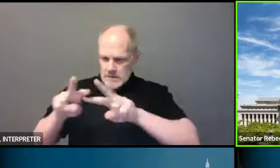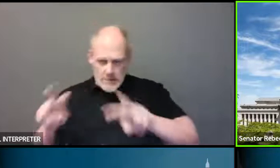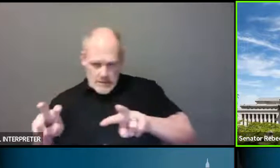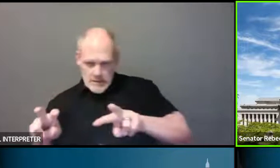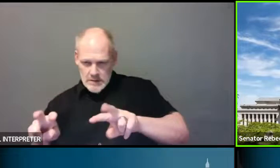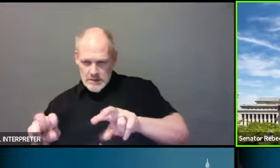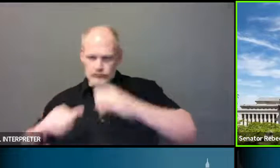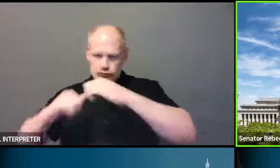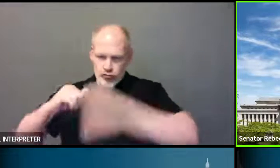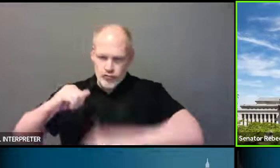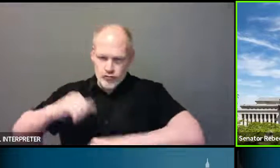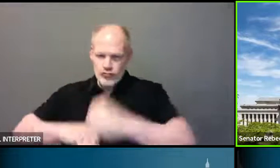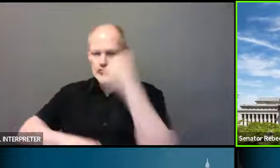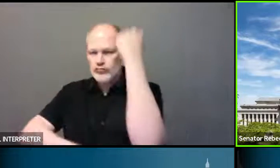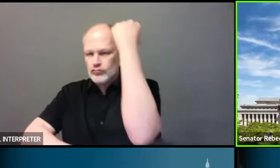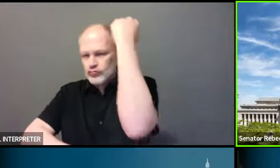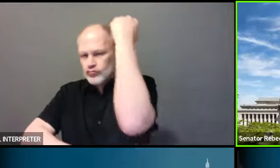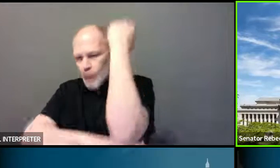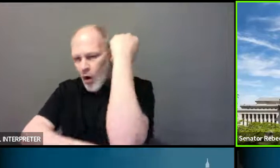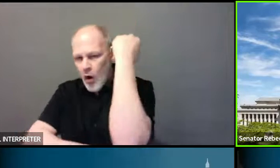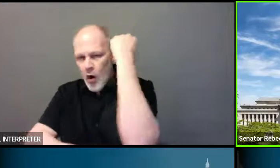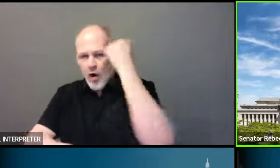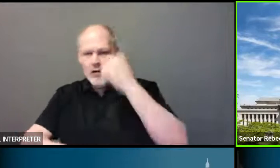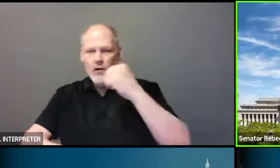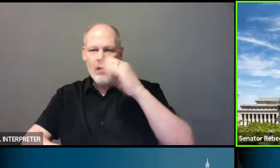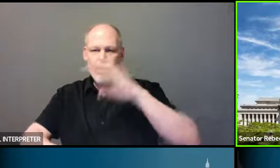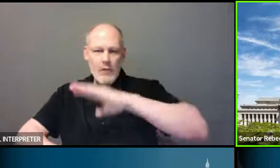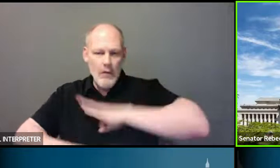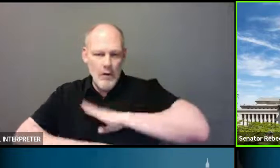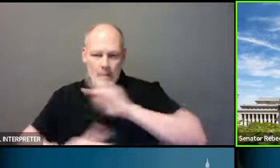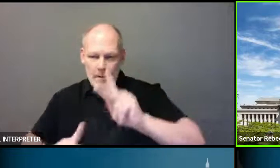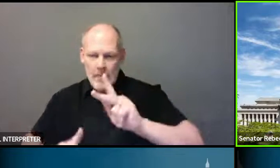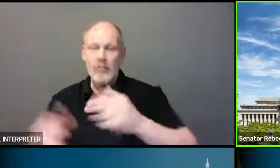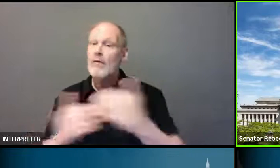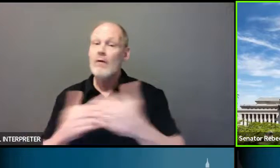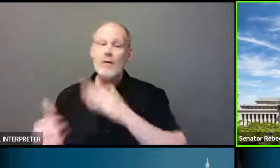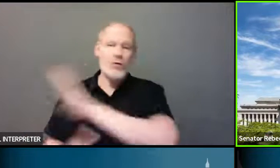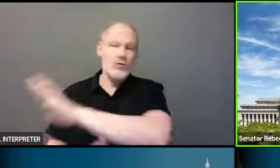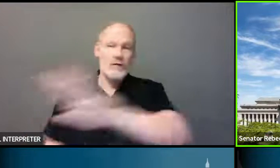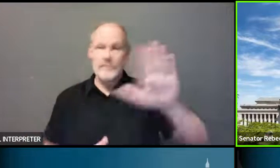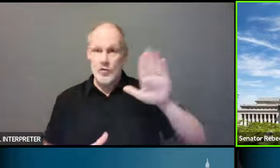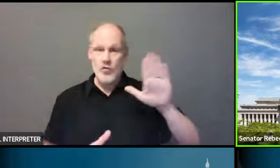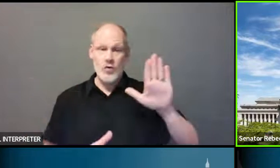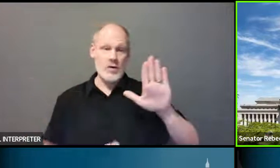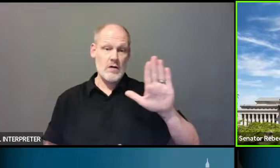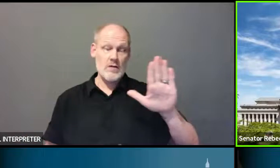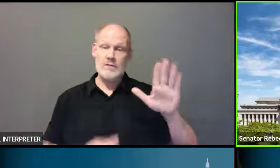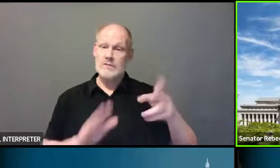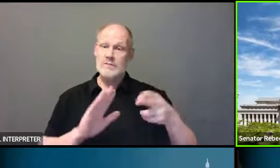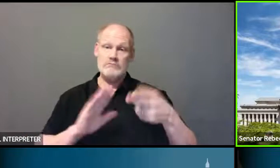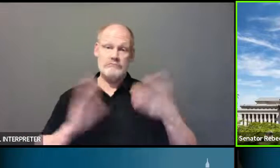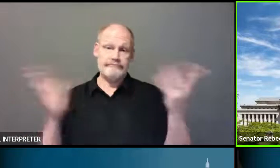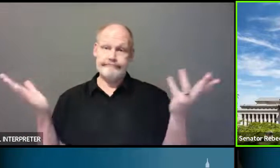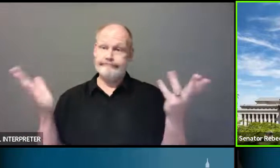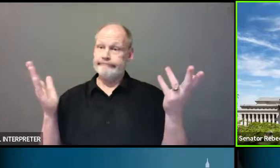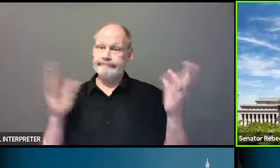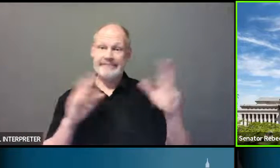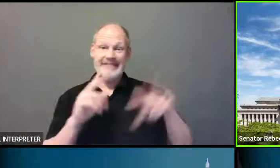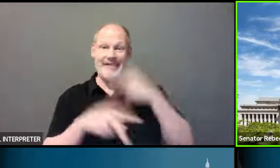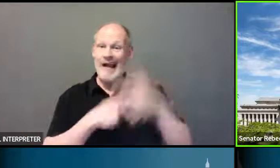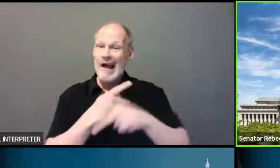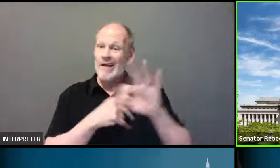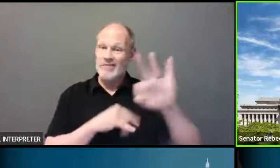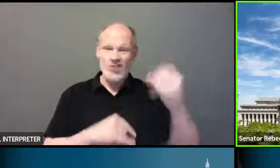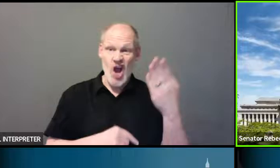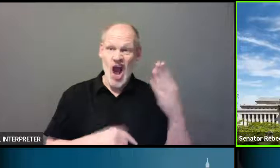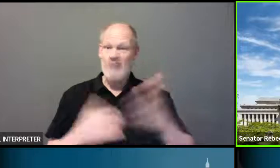people, regardless of their status. Every Washingtonian that meets certain qualifications are